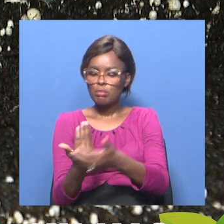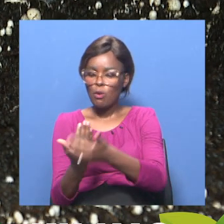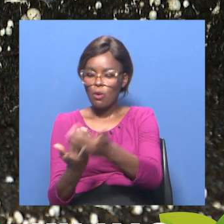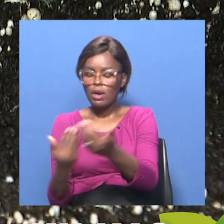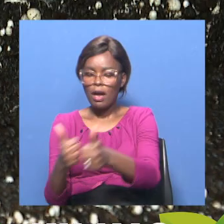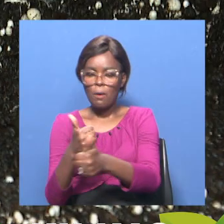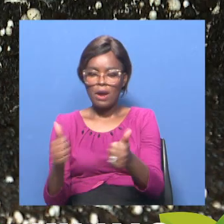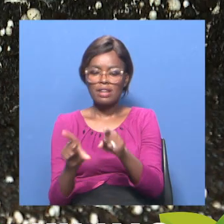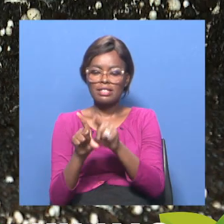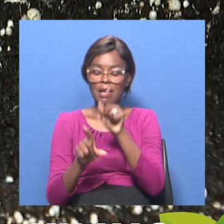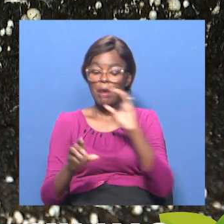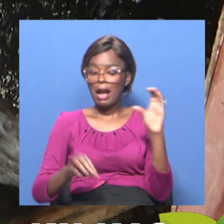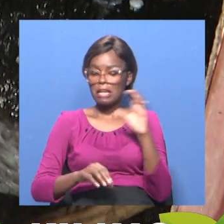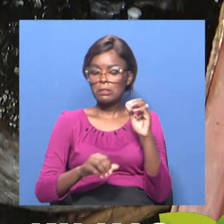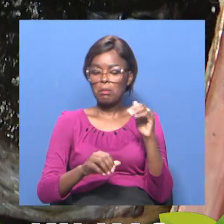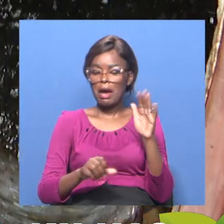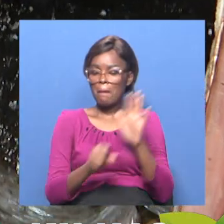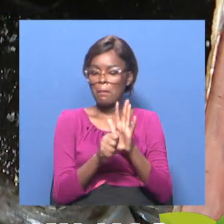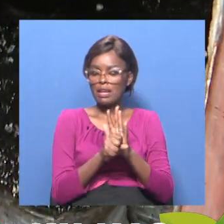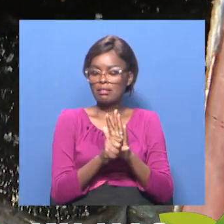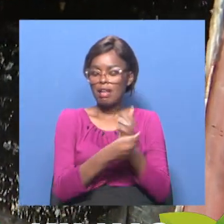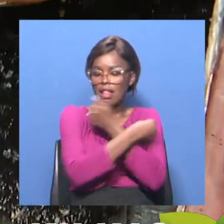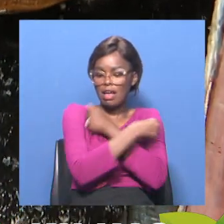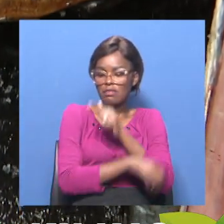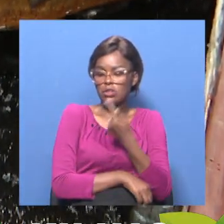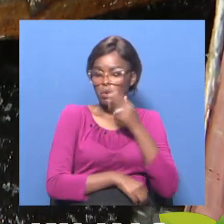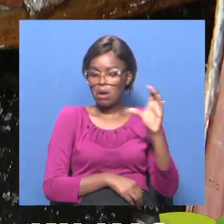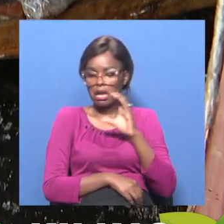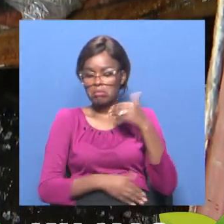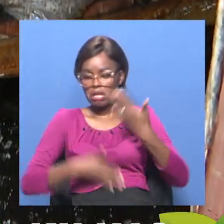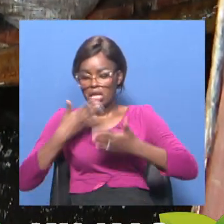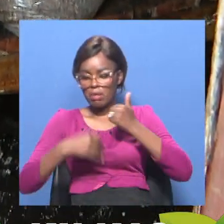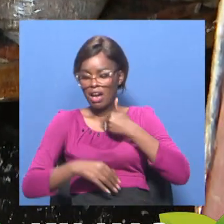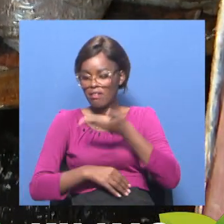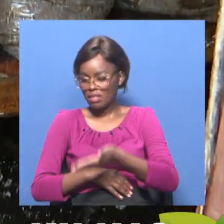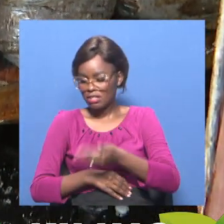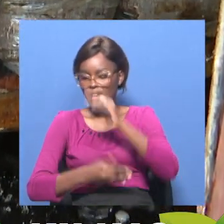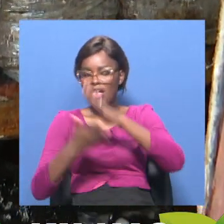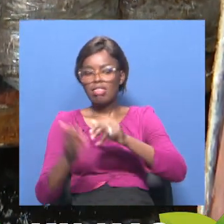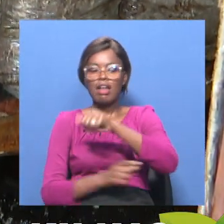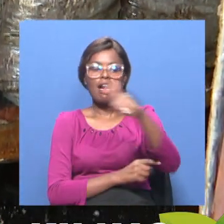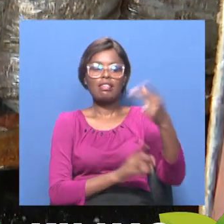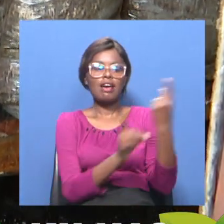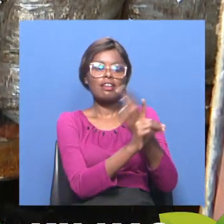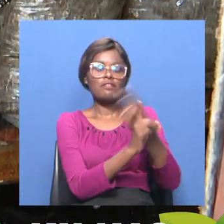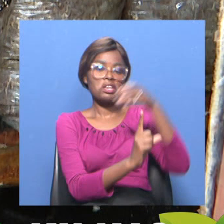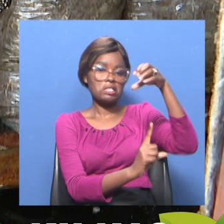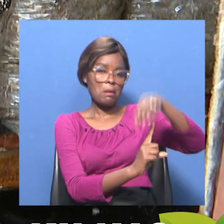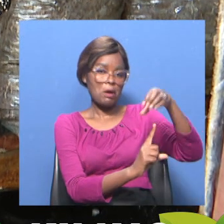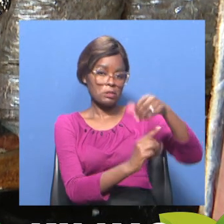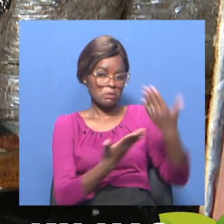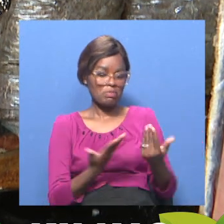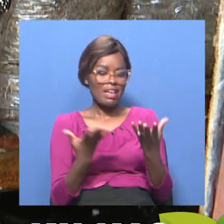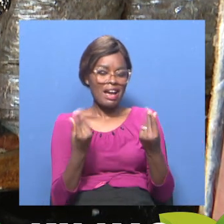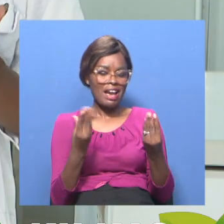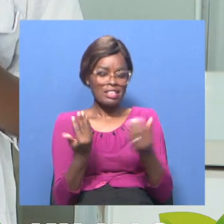also likability by the customer. So most of our consumers are happy to have the white button mushrooms, and it's easier